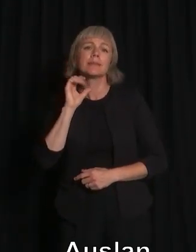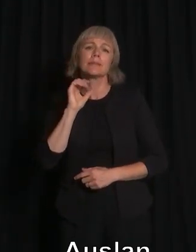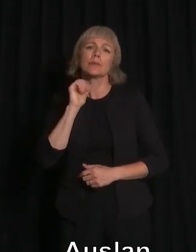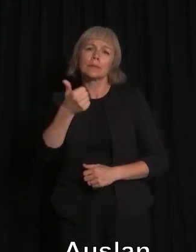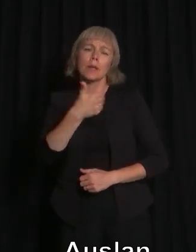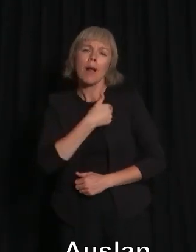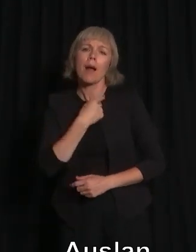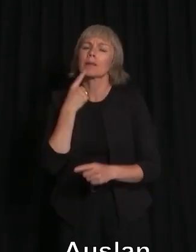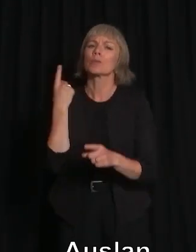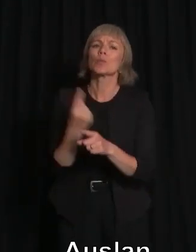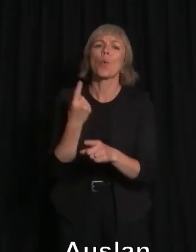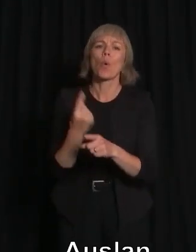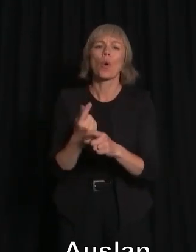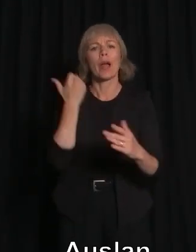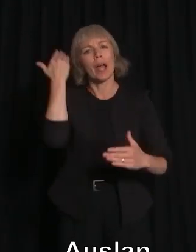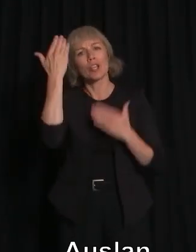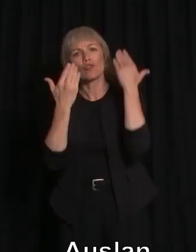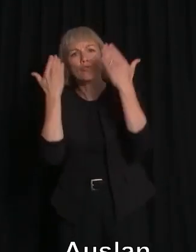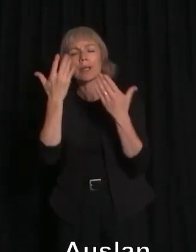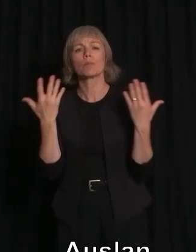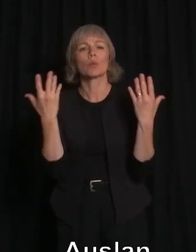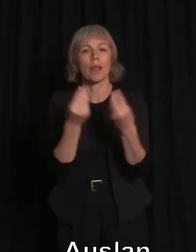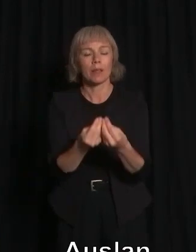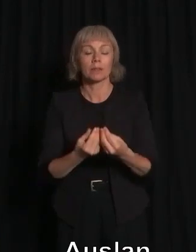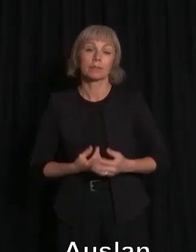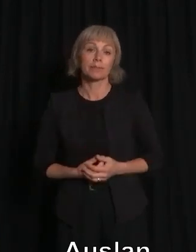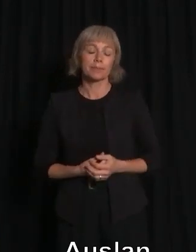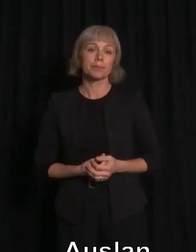kindly, and to dare to dream with others. In other